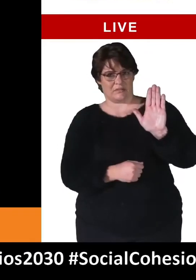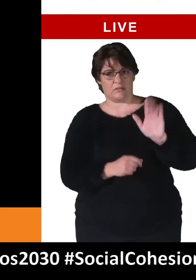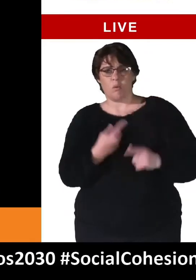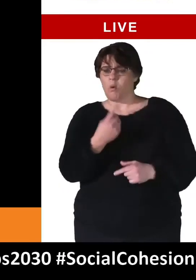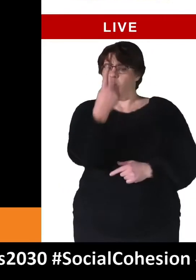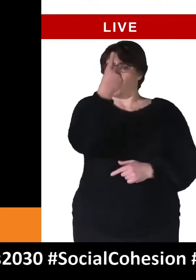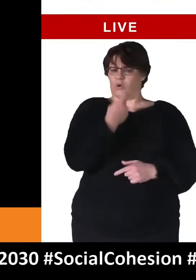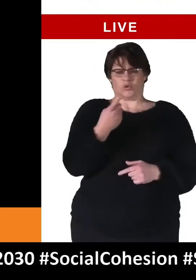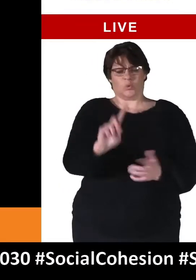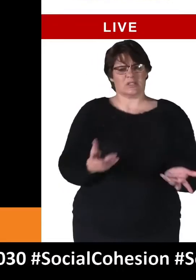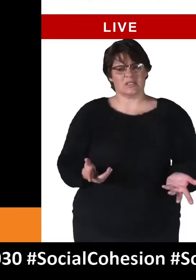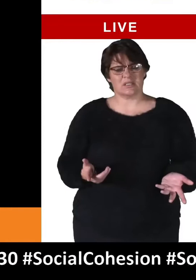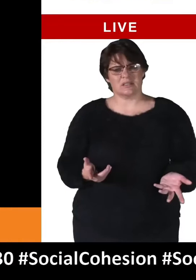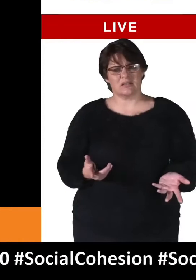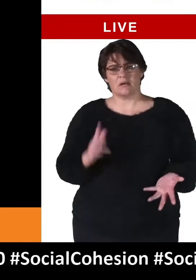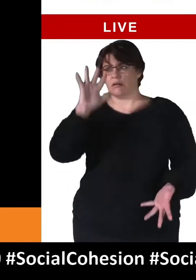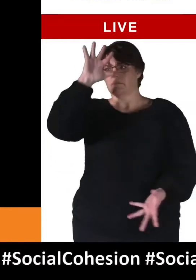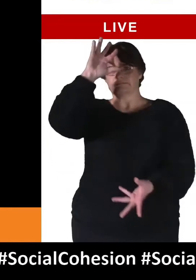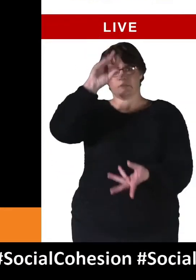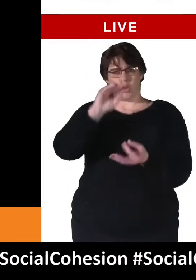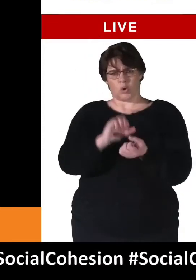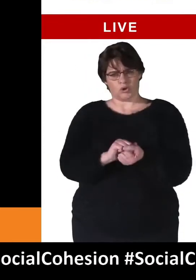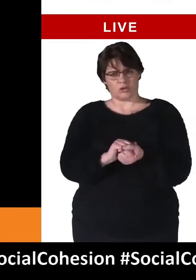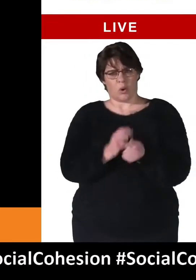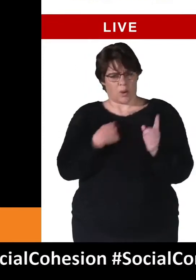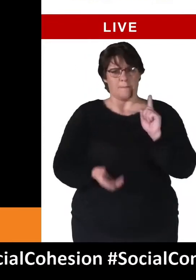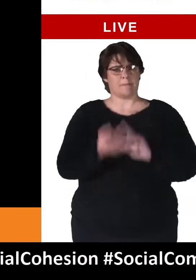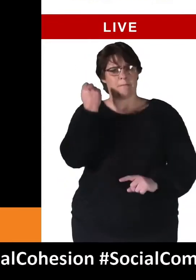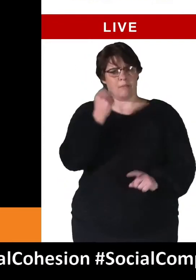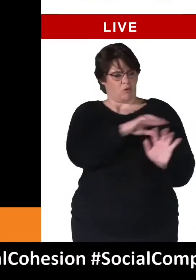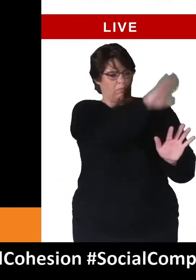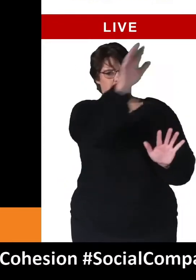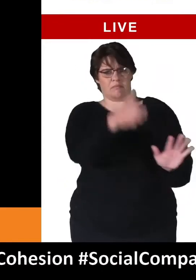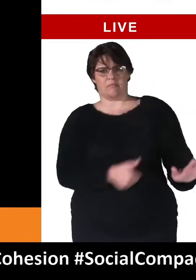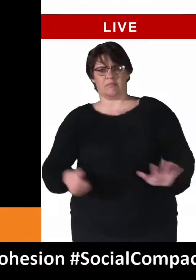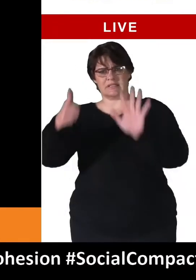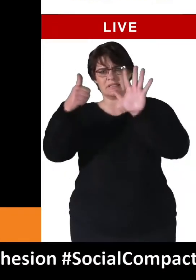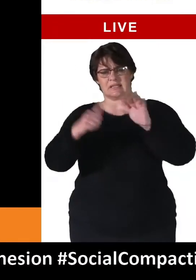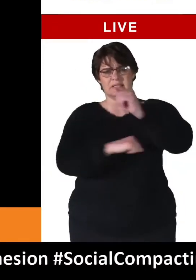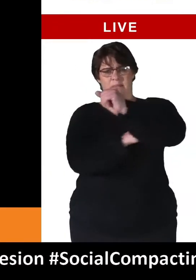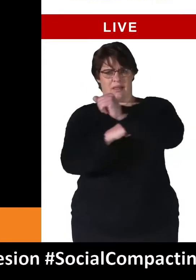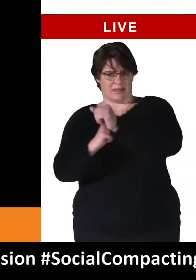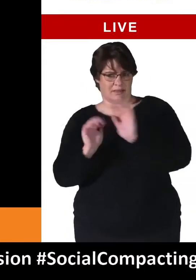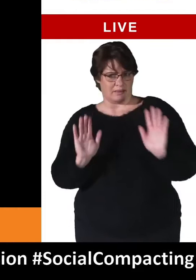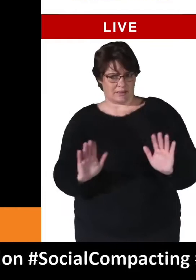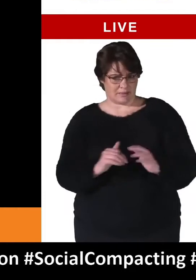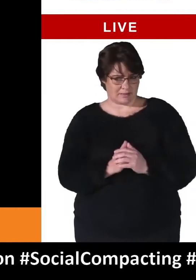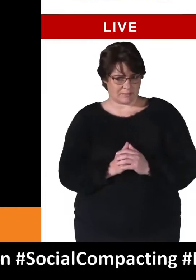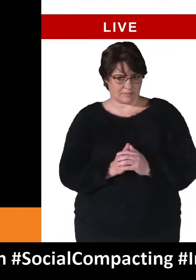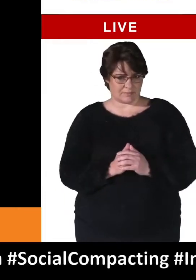then is, what are the conclusions that we arrive at in relation to